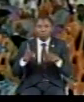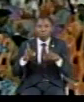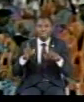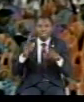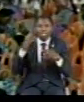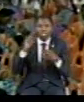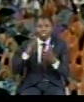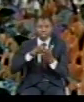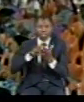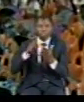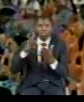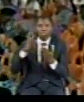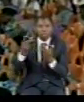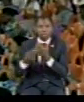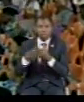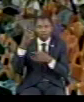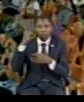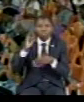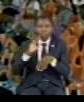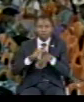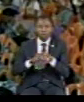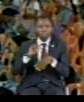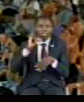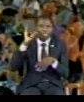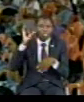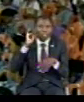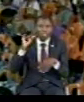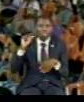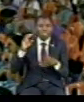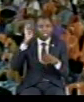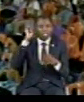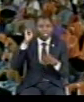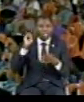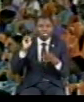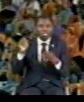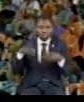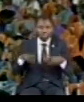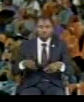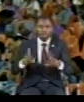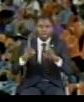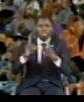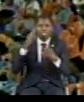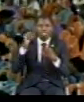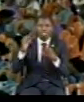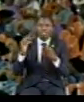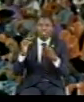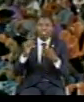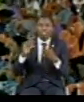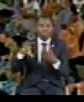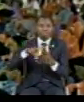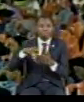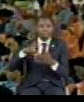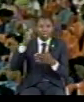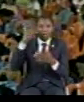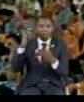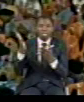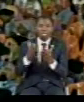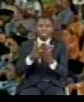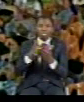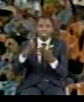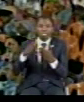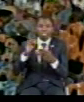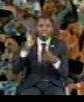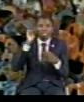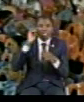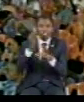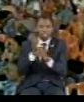was ministering, he said he received inspiration, he received encouragement that he will recover his health. And